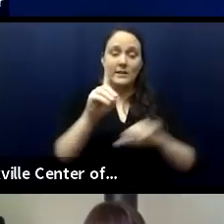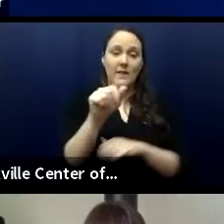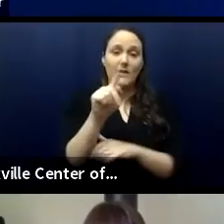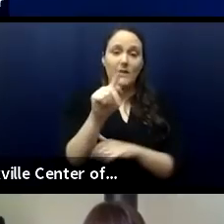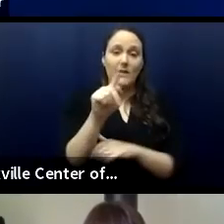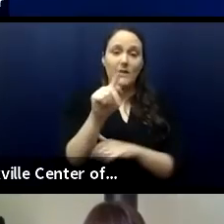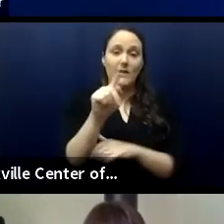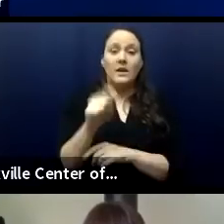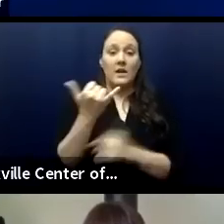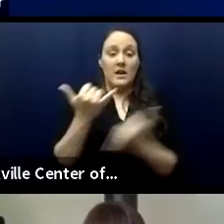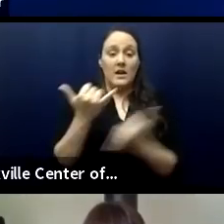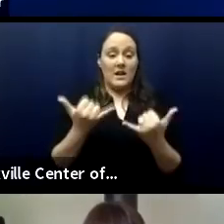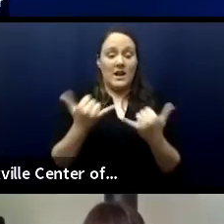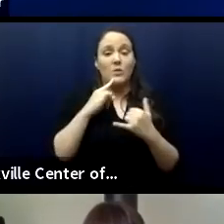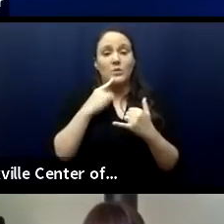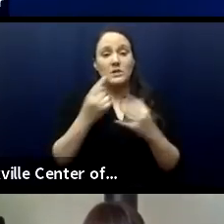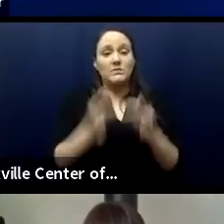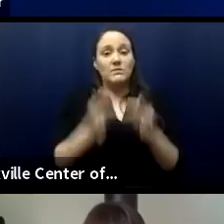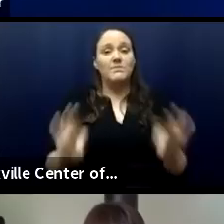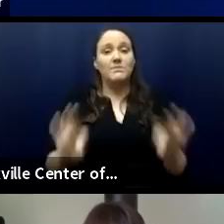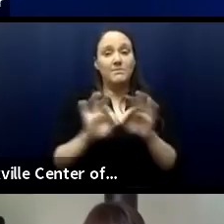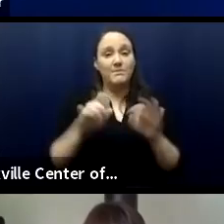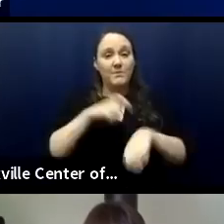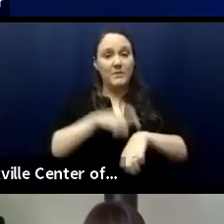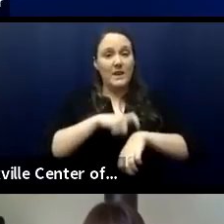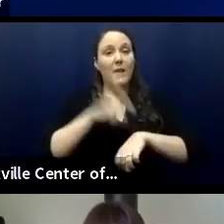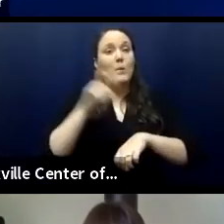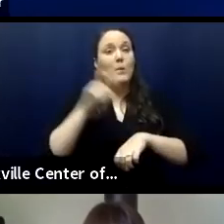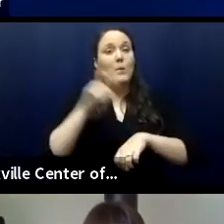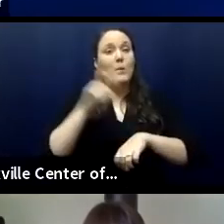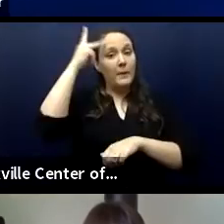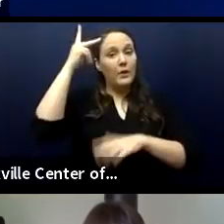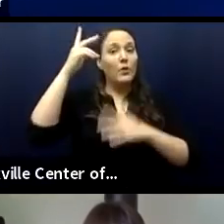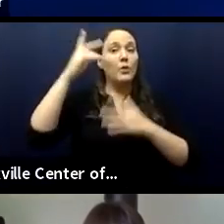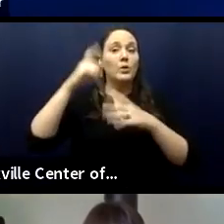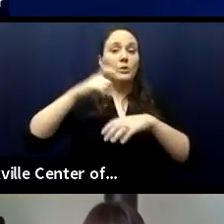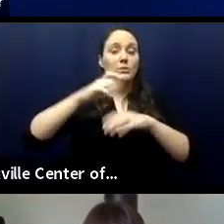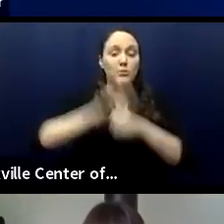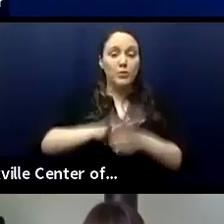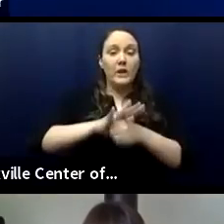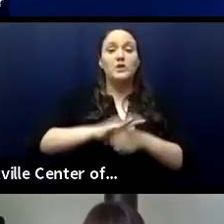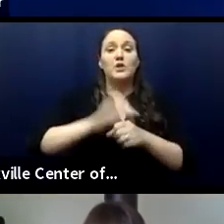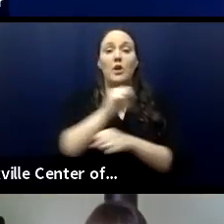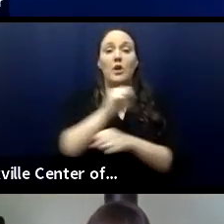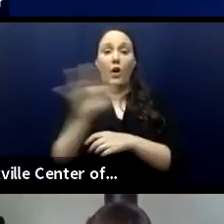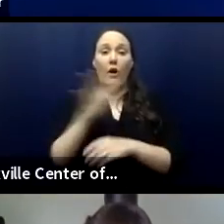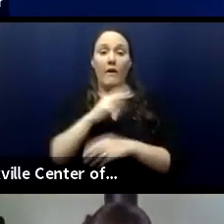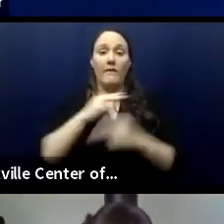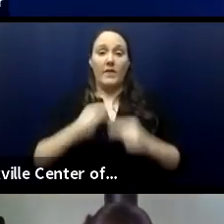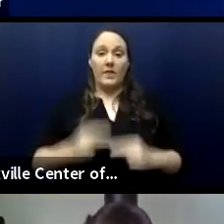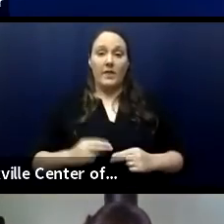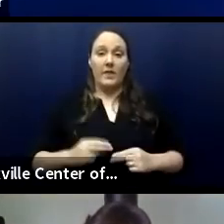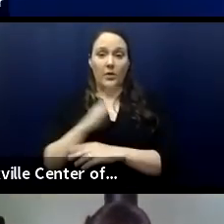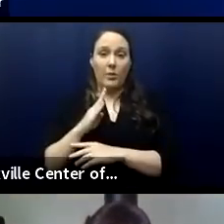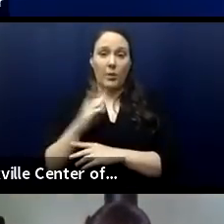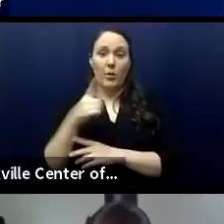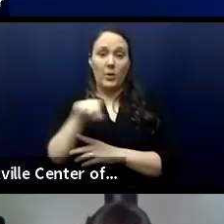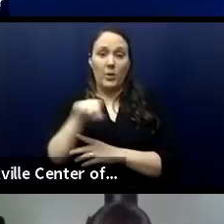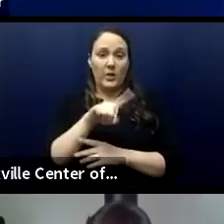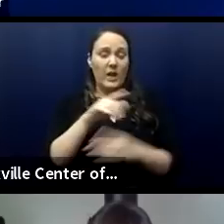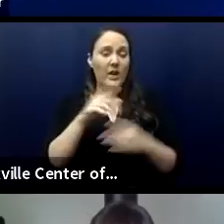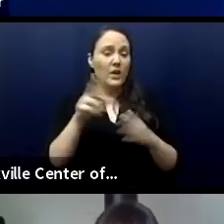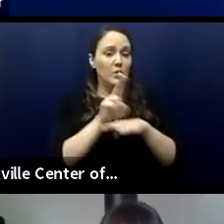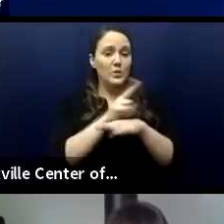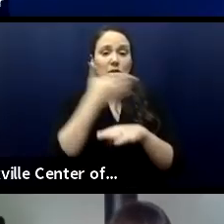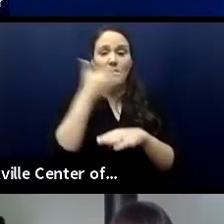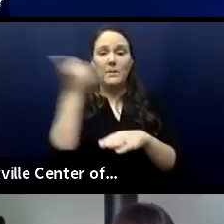time, we need to keep political pressure off the health board, who are using the best available data to guide public policy. If anything, we need to